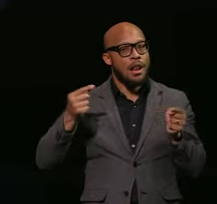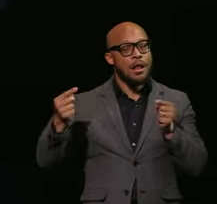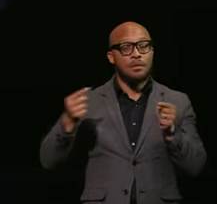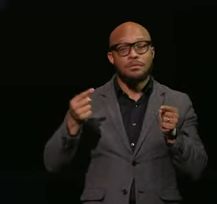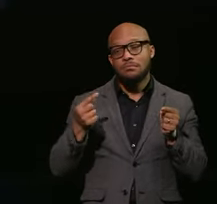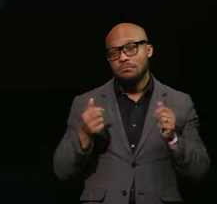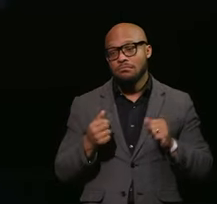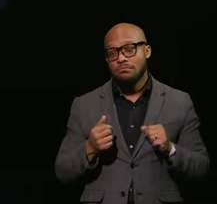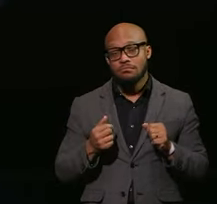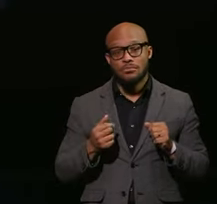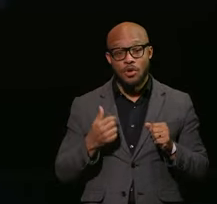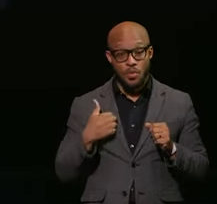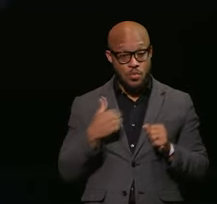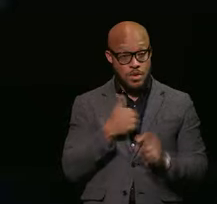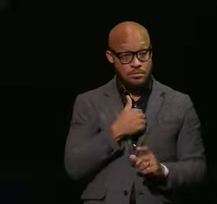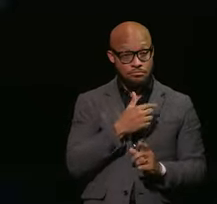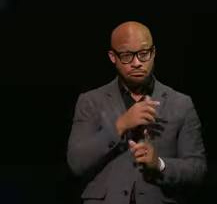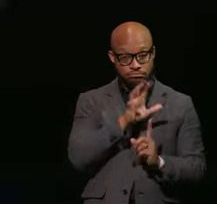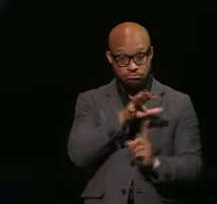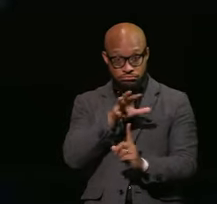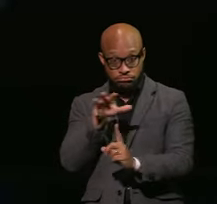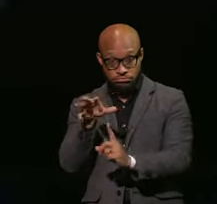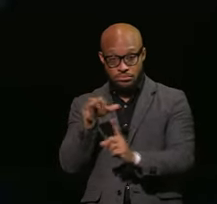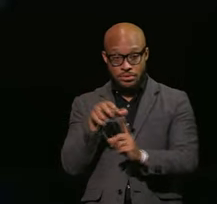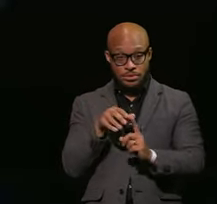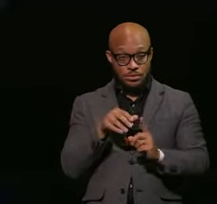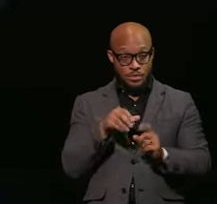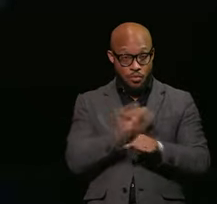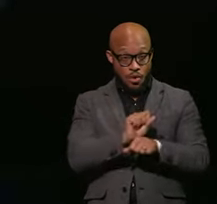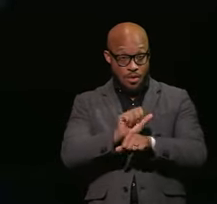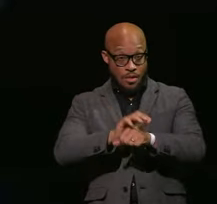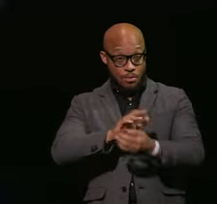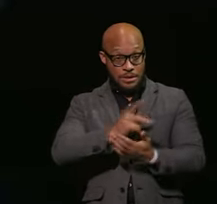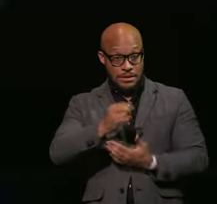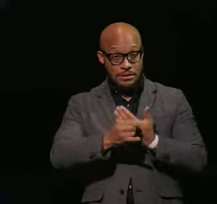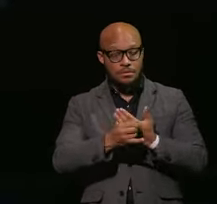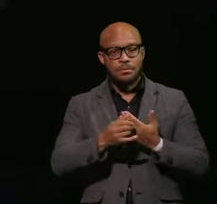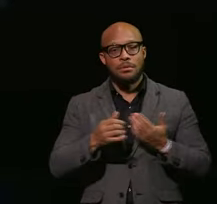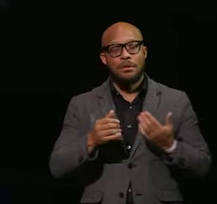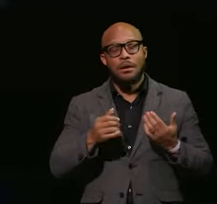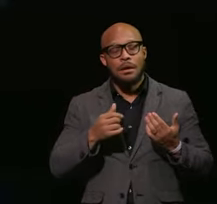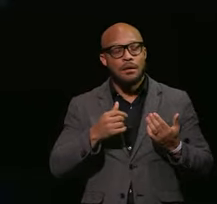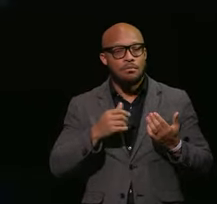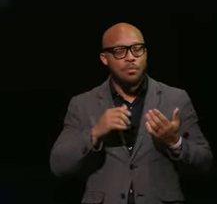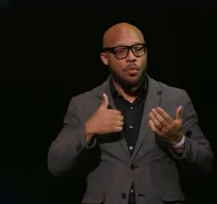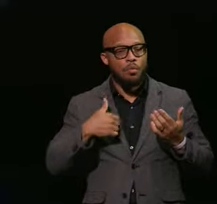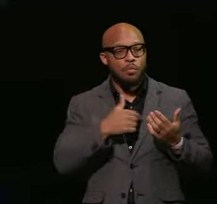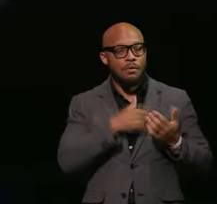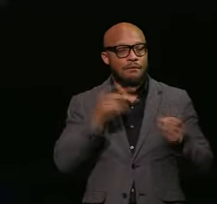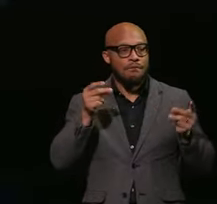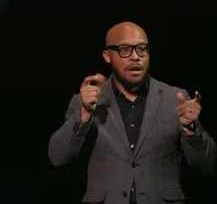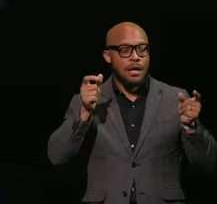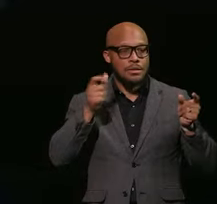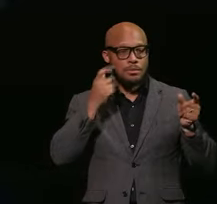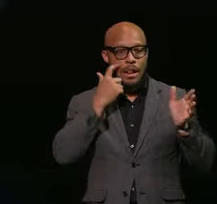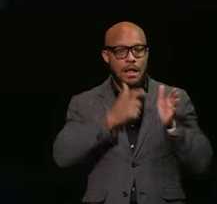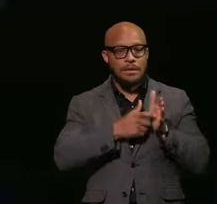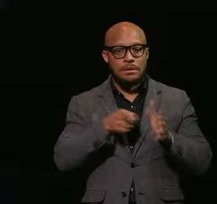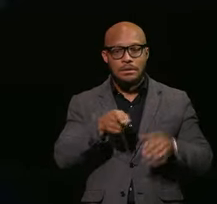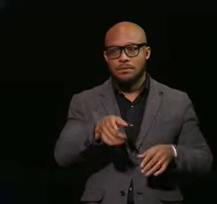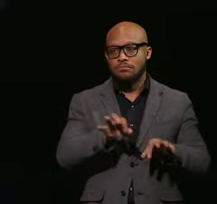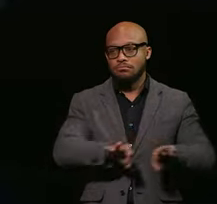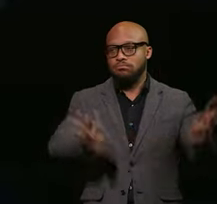this was an extraordinary story, and all movies, you know, seek to find extraordinary stories. And what I wanted to